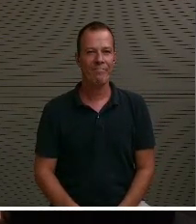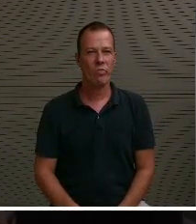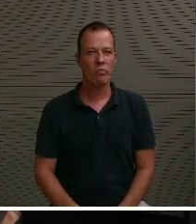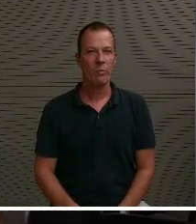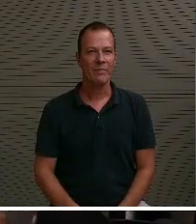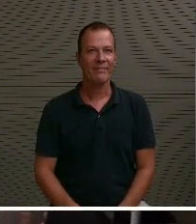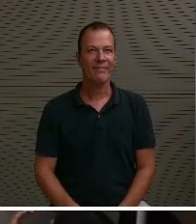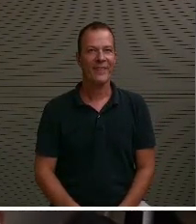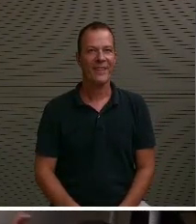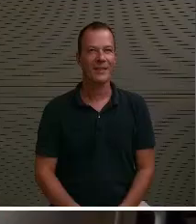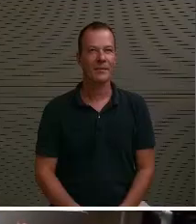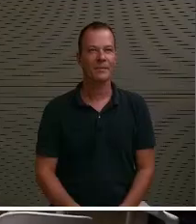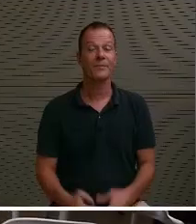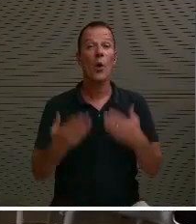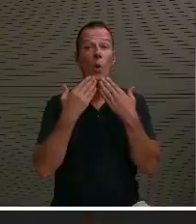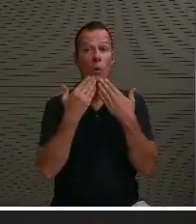Thank you.